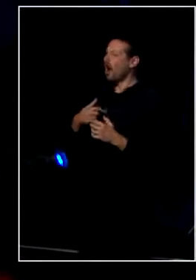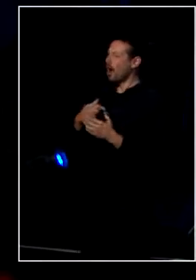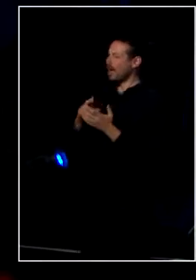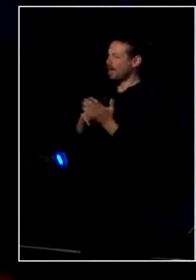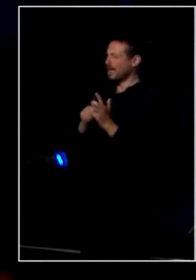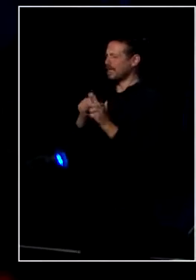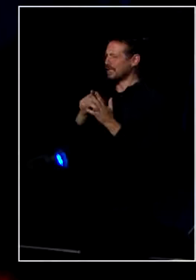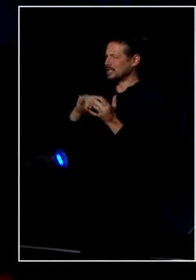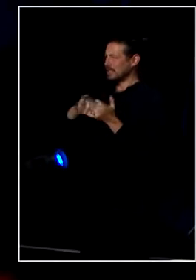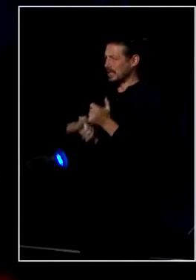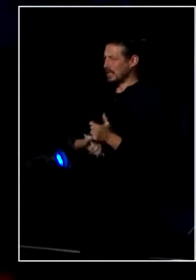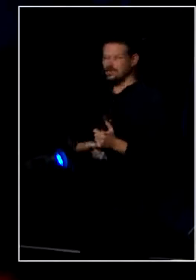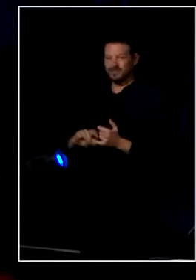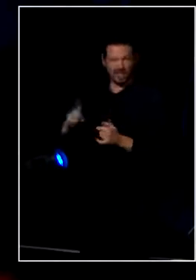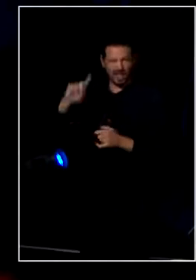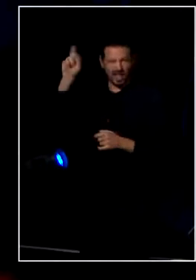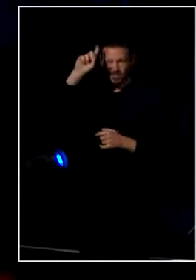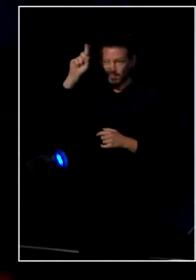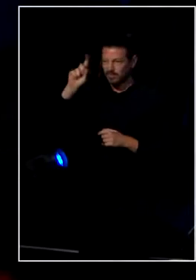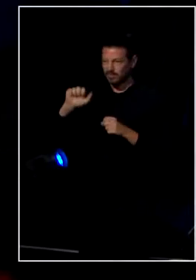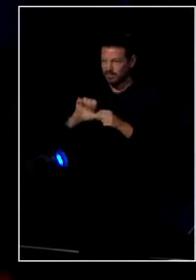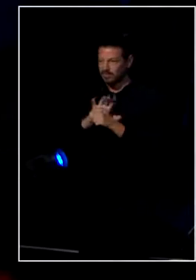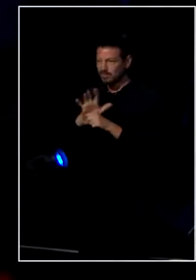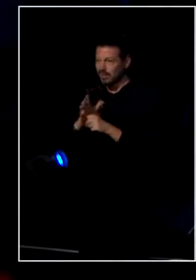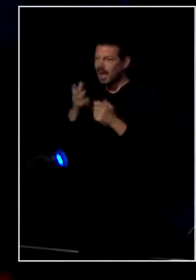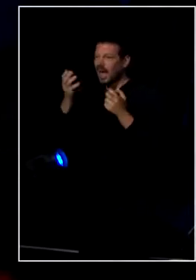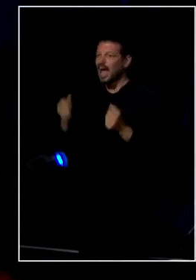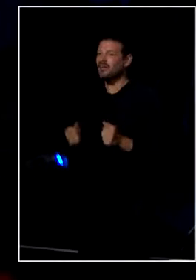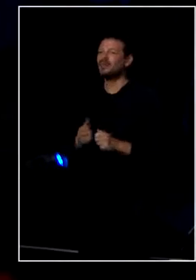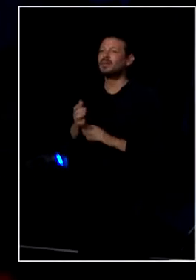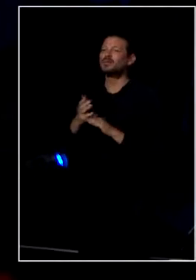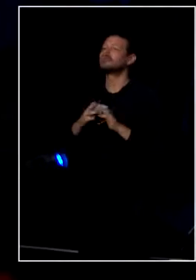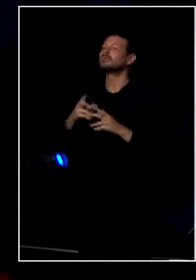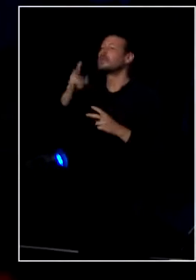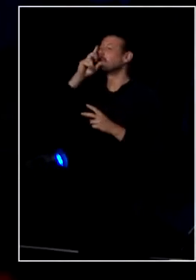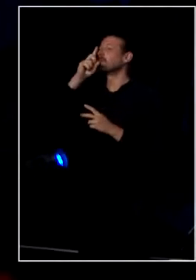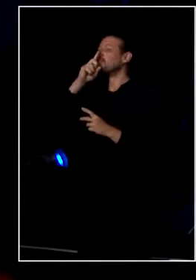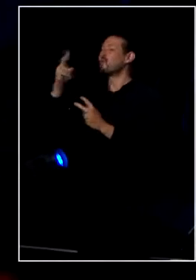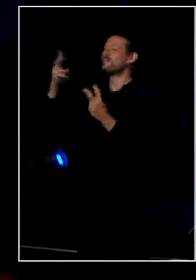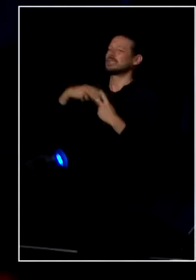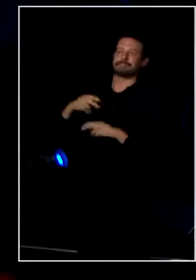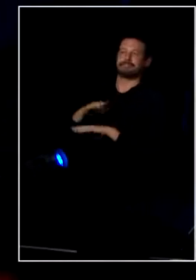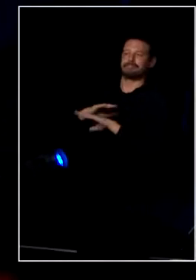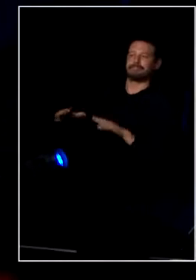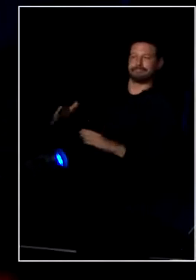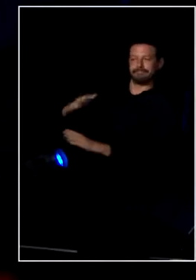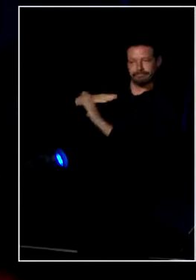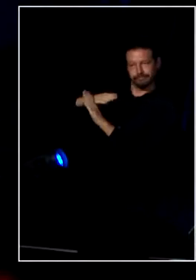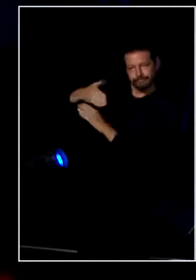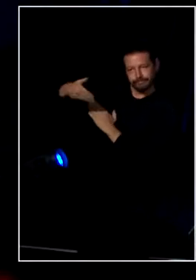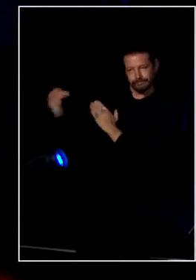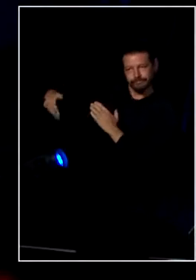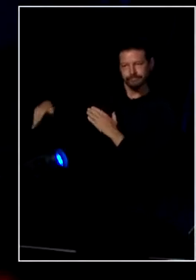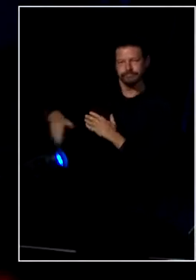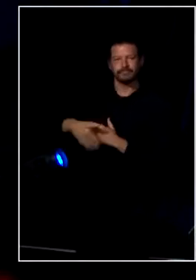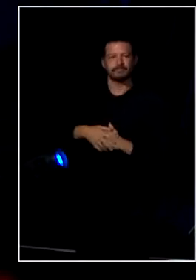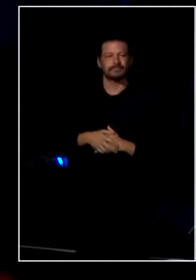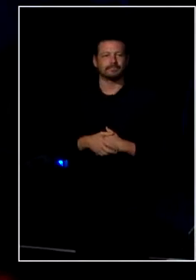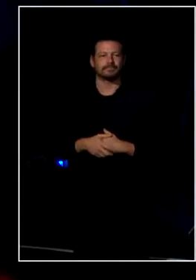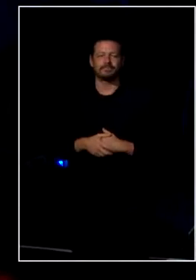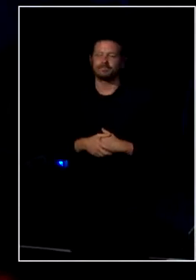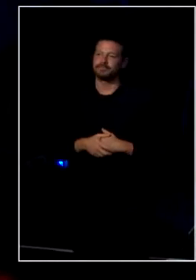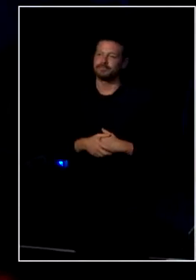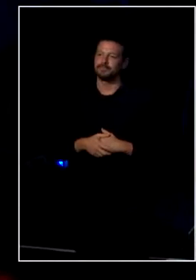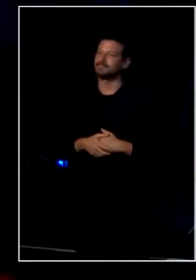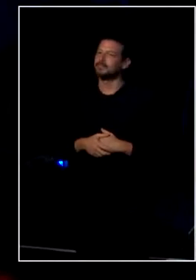moment, because, you know, this virus, I'm not letting people in my place at the moment because, you know, like,